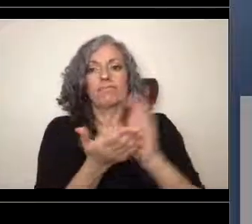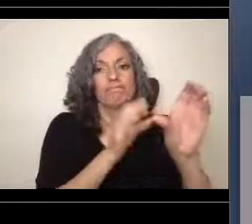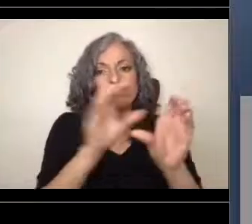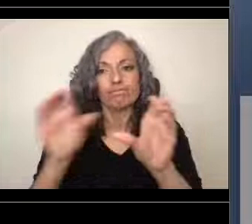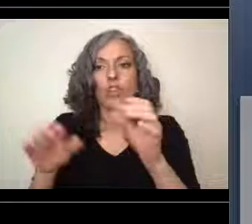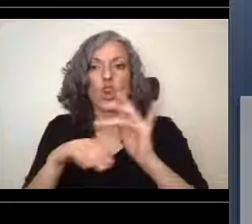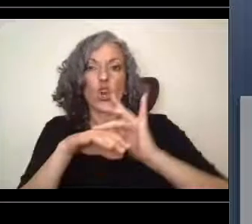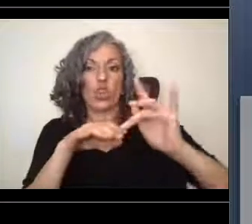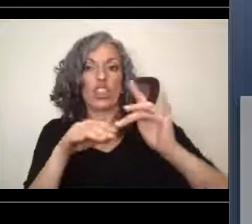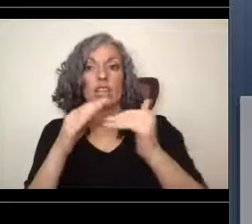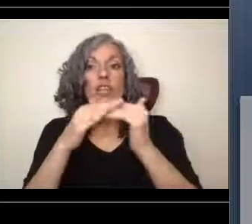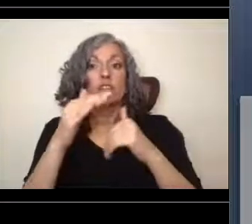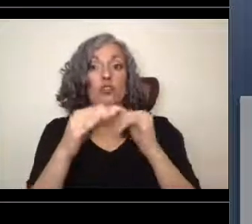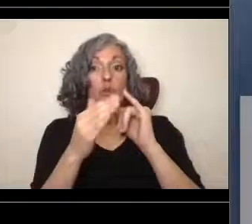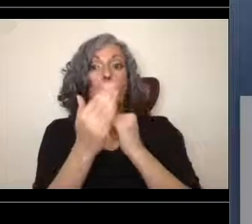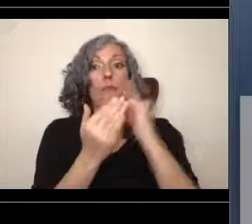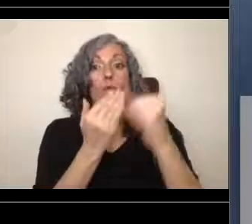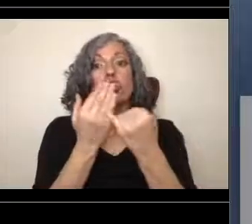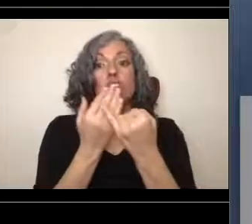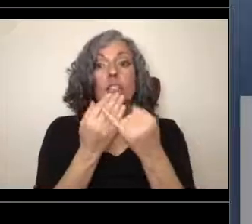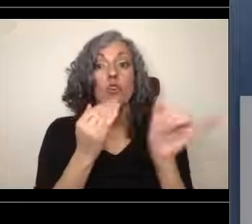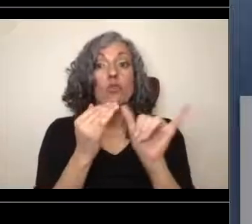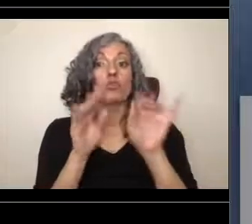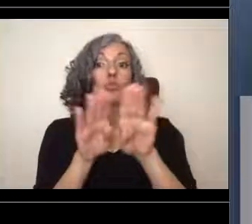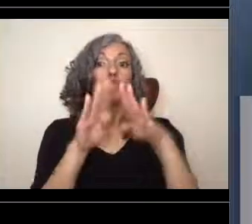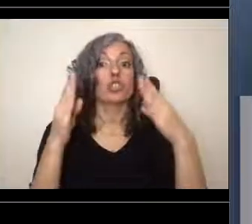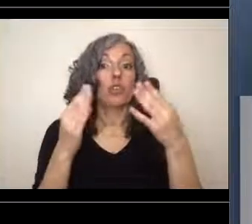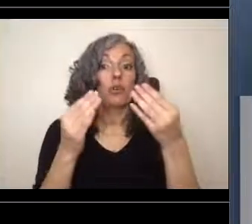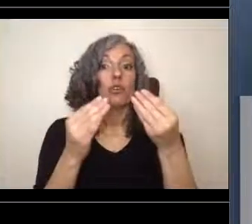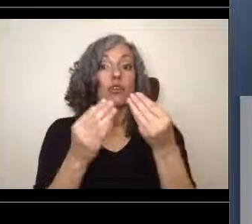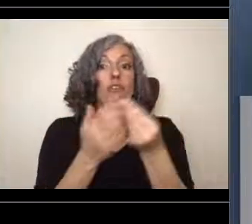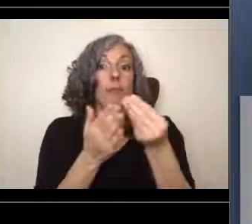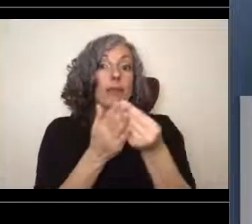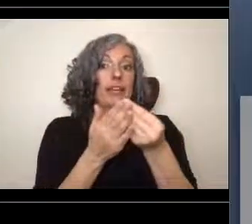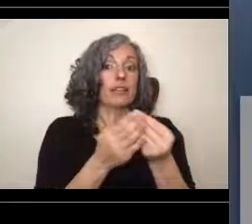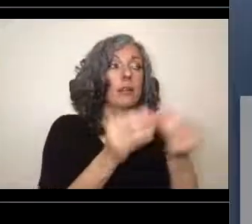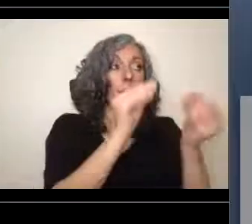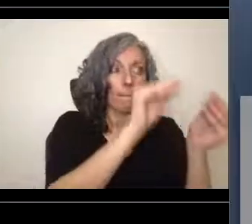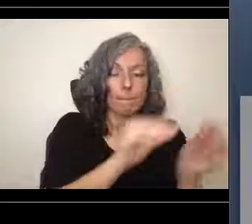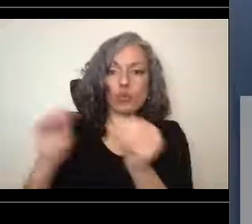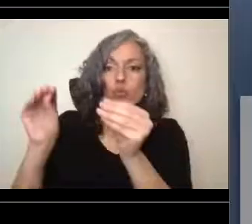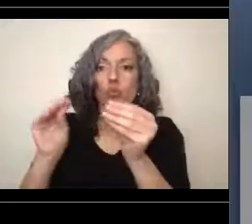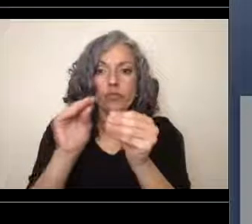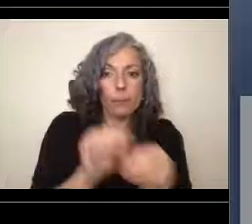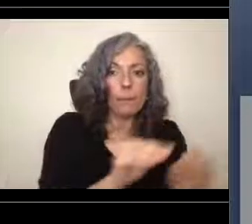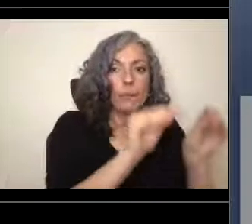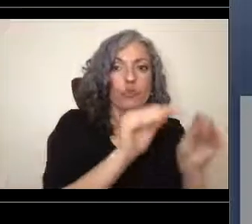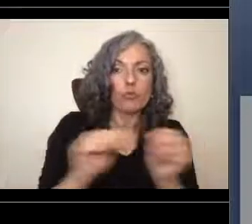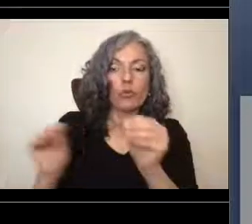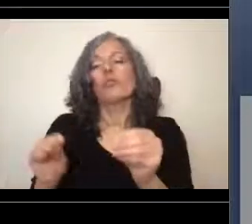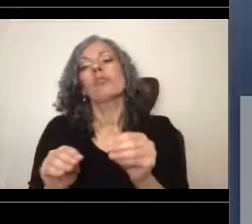under projects, as well as the ability to move general fund projects from one project to the other, as well as if there's a downturn or a risk in